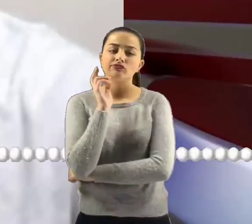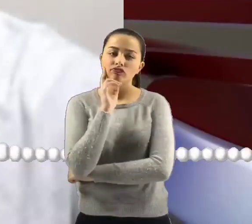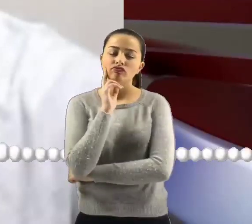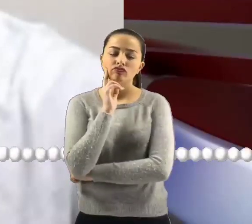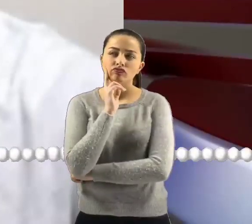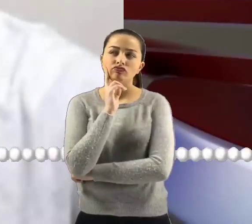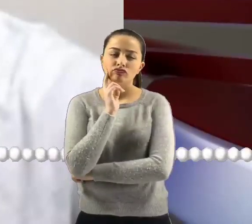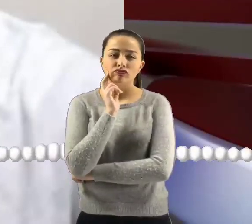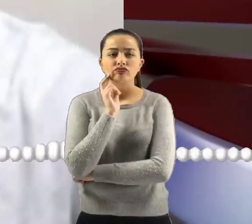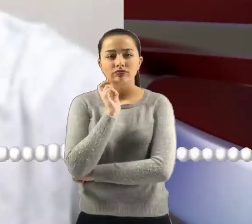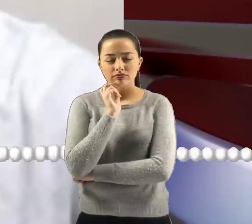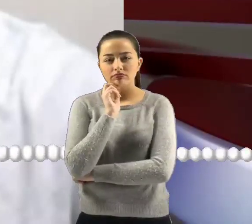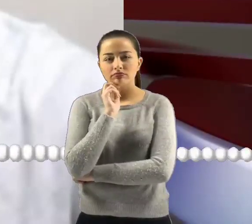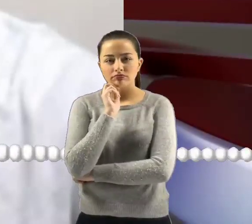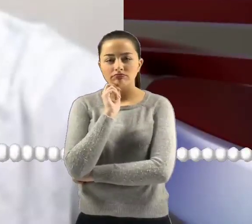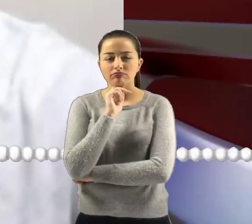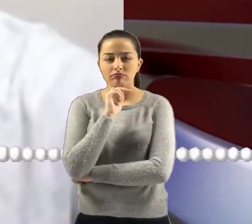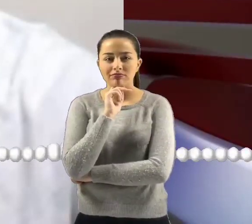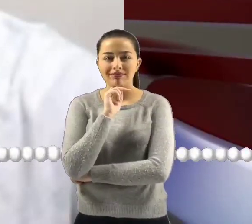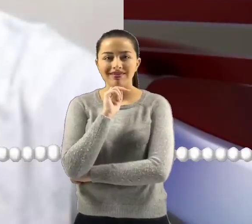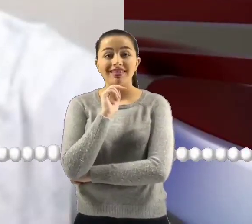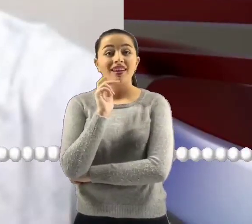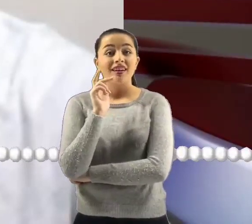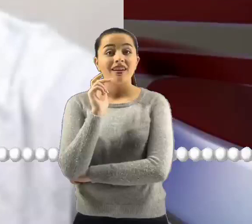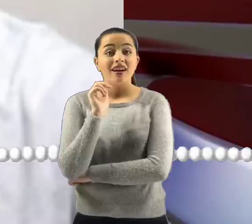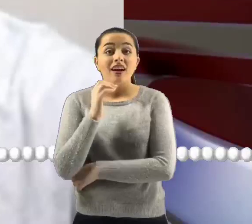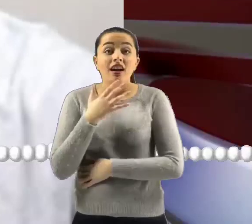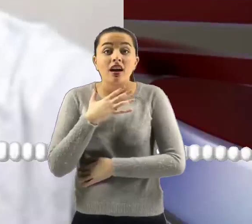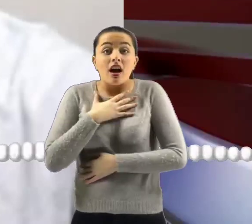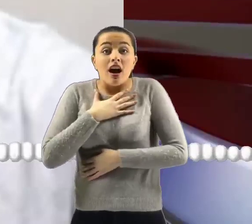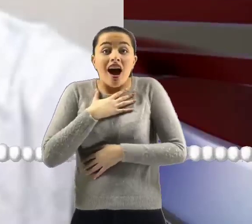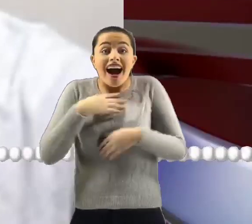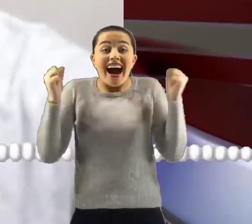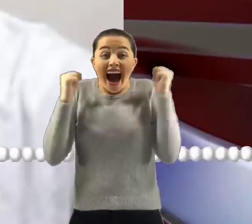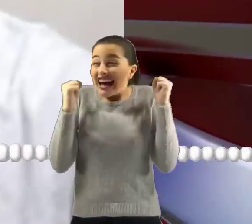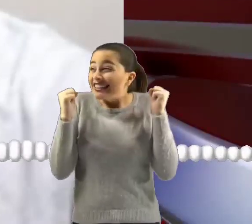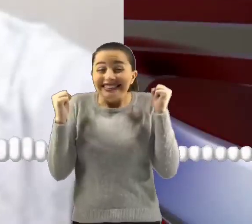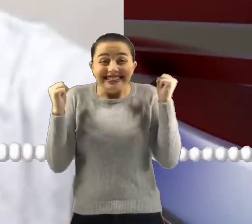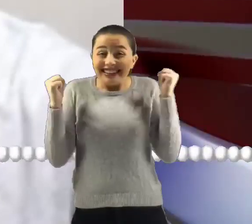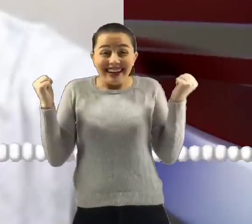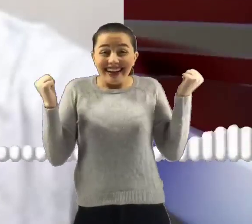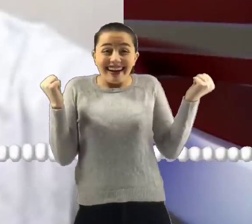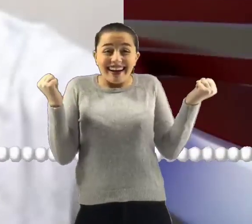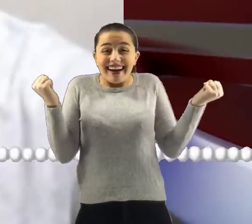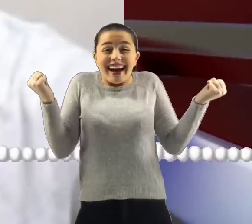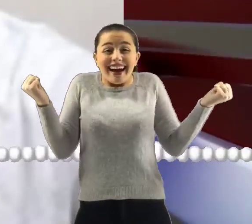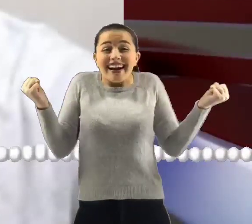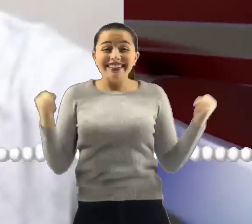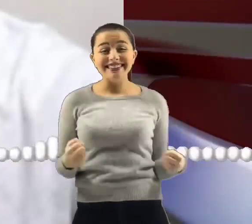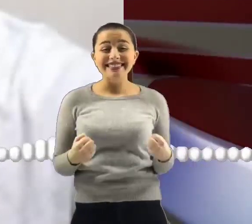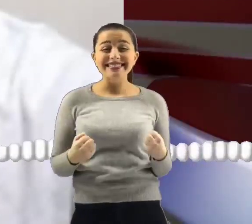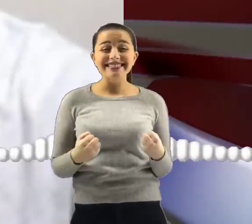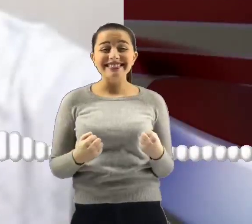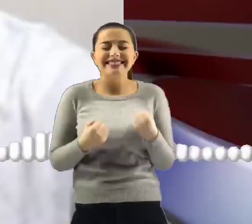to miss out on interesting videos like this. And share on all your social media platforms so